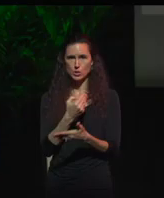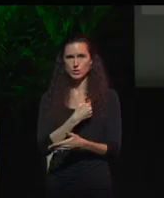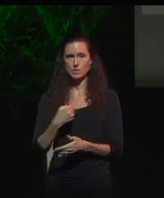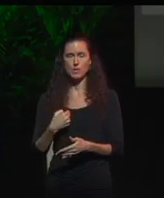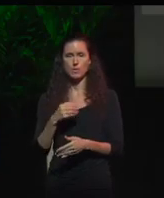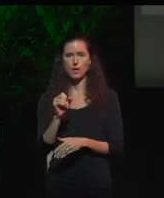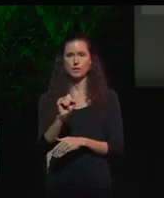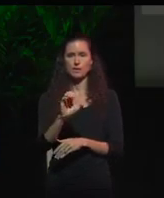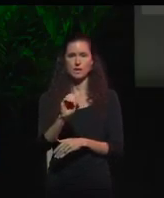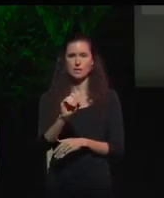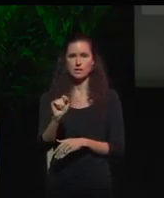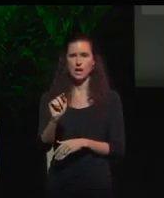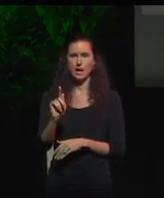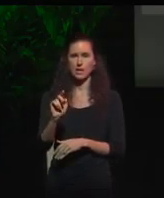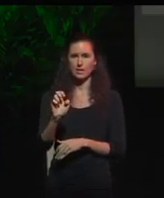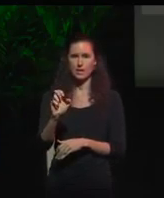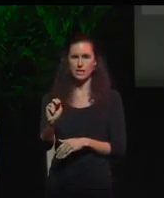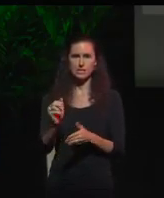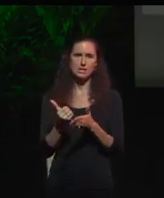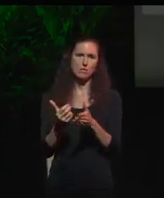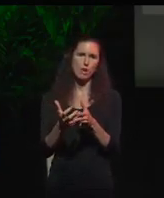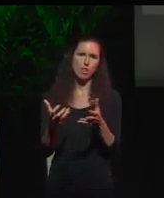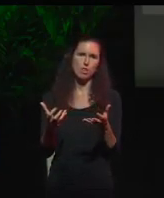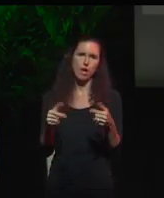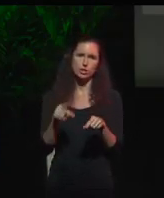Kaysen, who has helped a lot this summer as well.